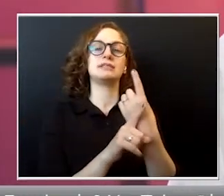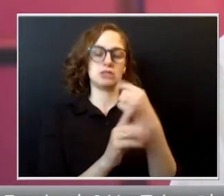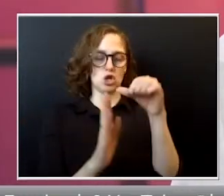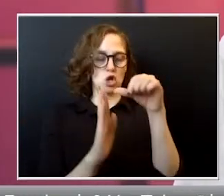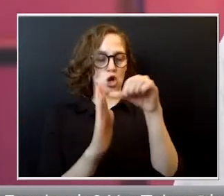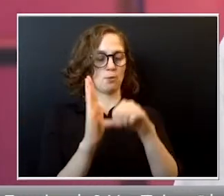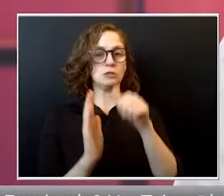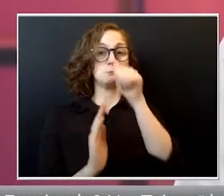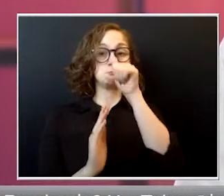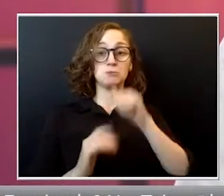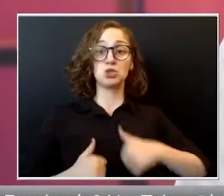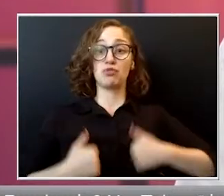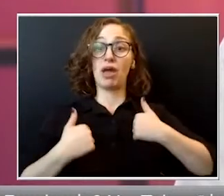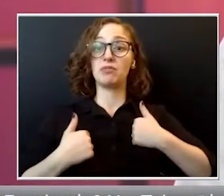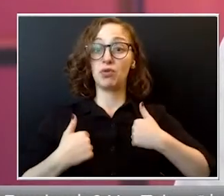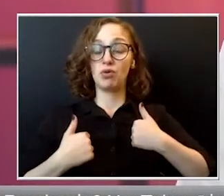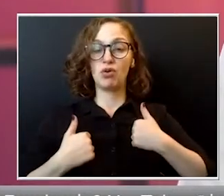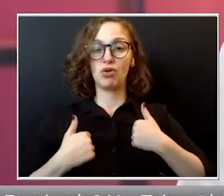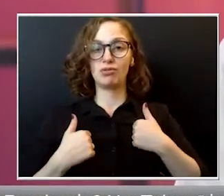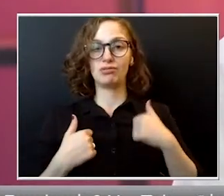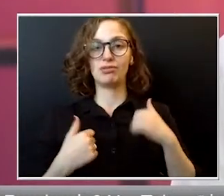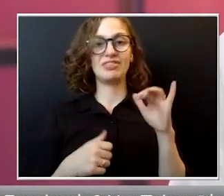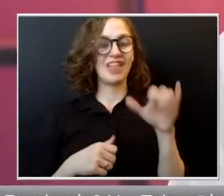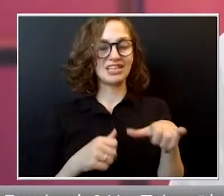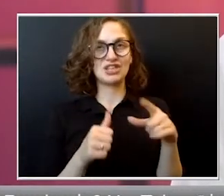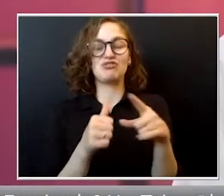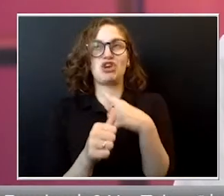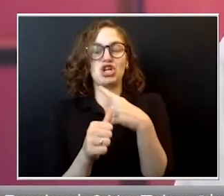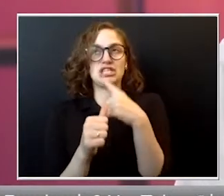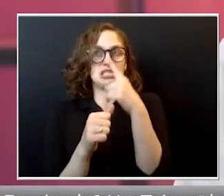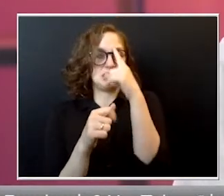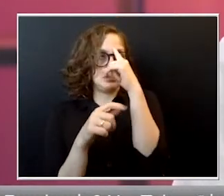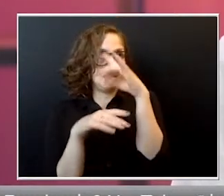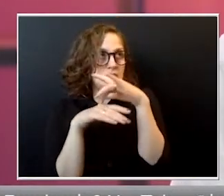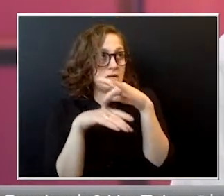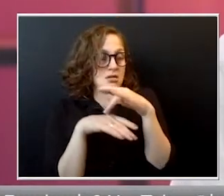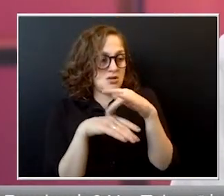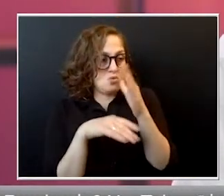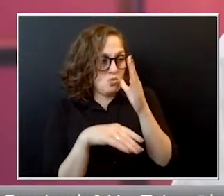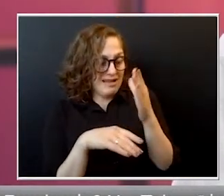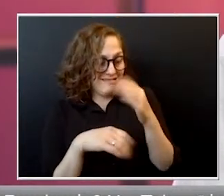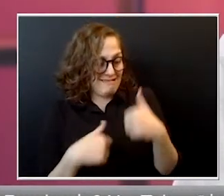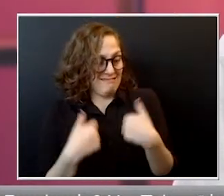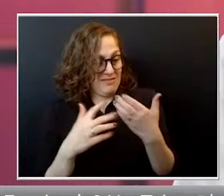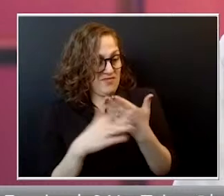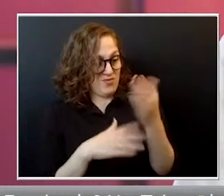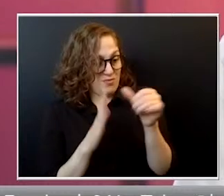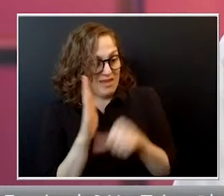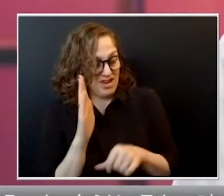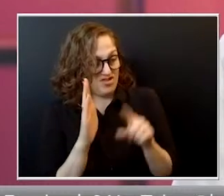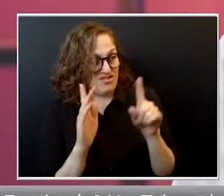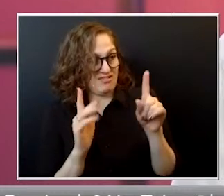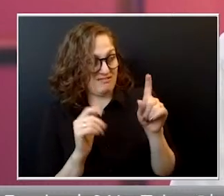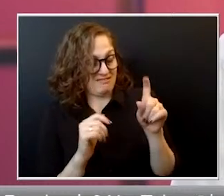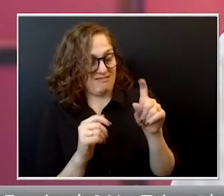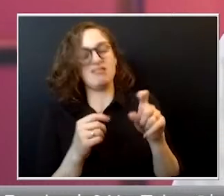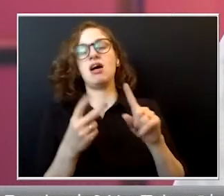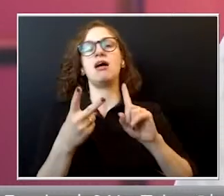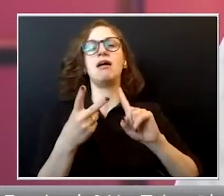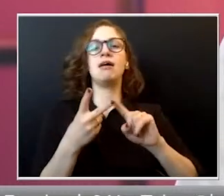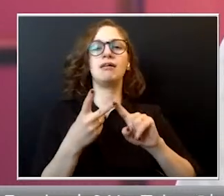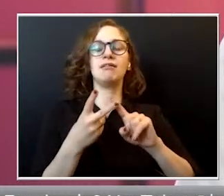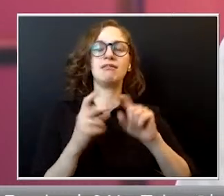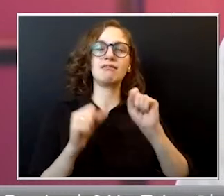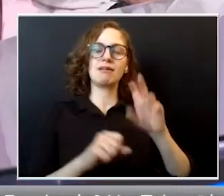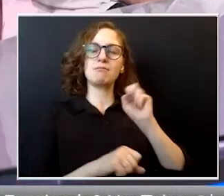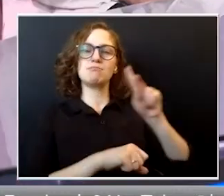as a patient. Am I going to survive this? Then the next question is, especially for young patients, can I get back to the life I was living